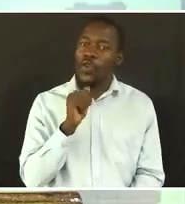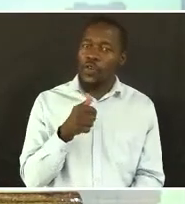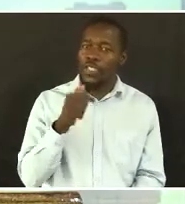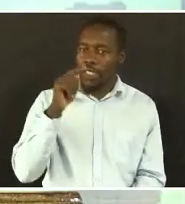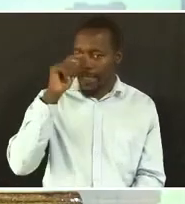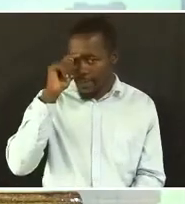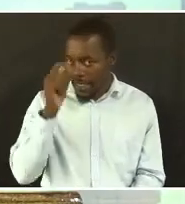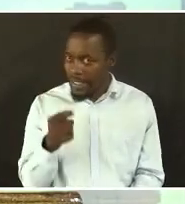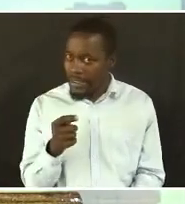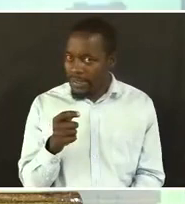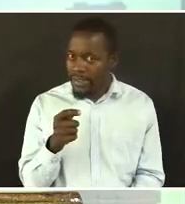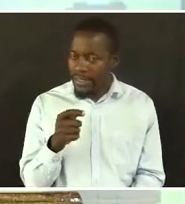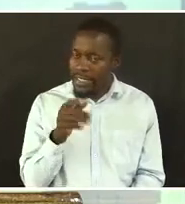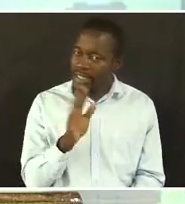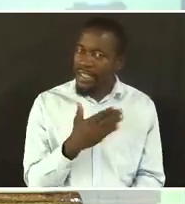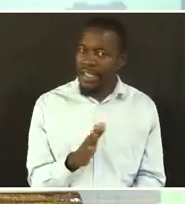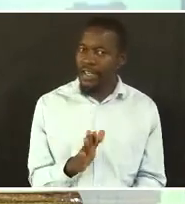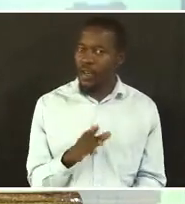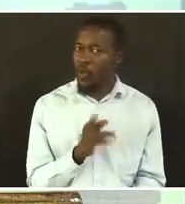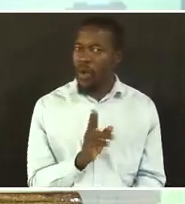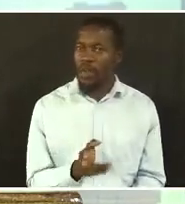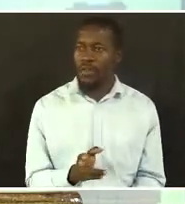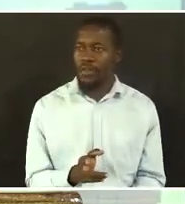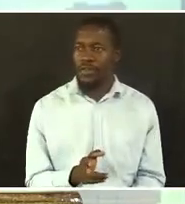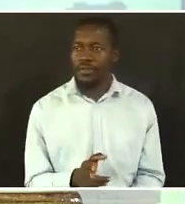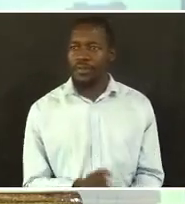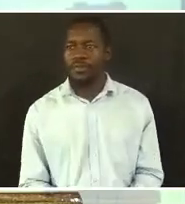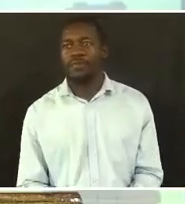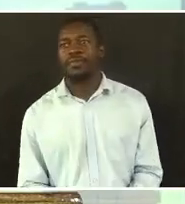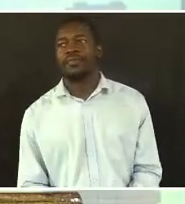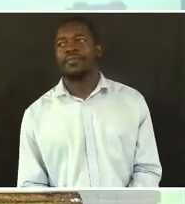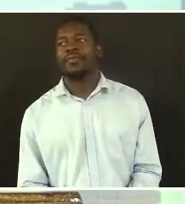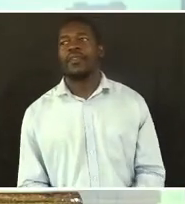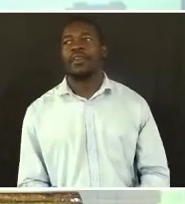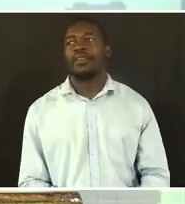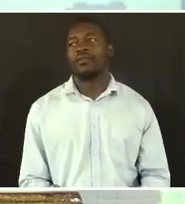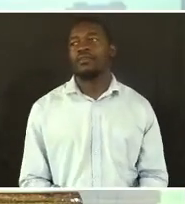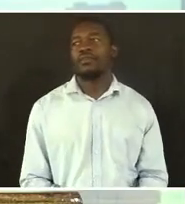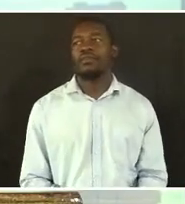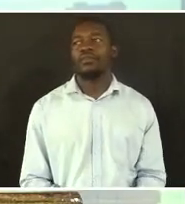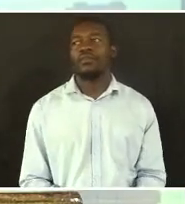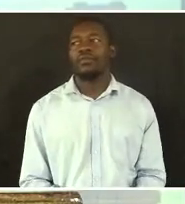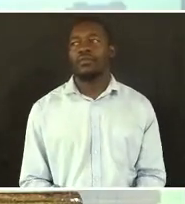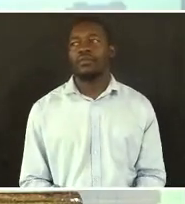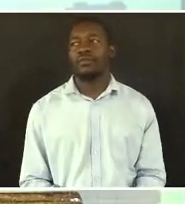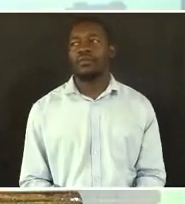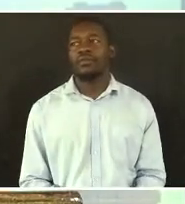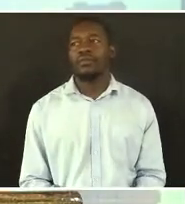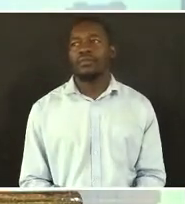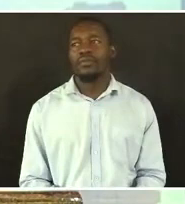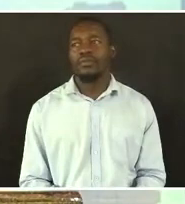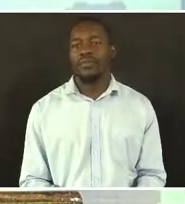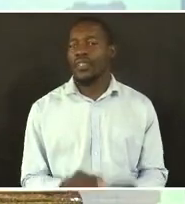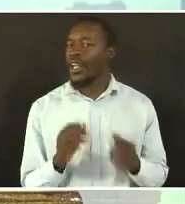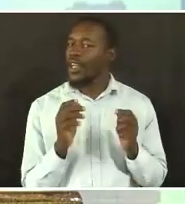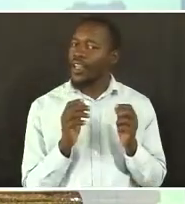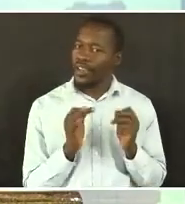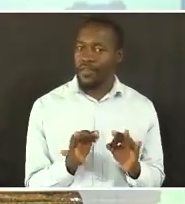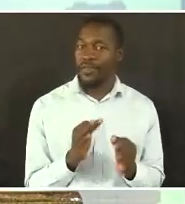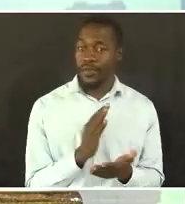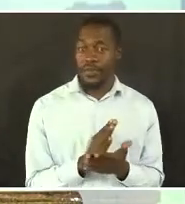can sing. Those are two different things, okay? Okay, put down your hands. Now, if you can sing,